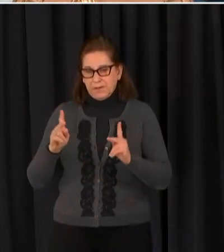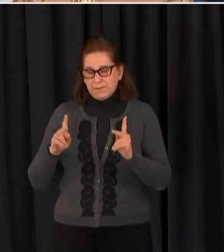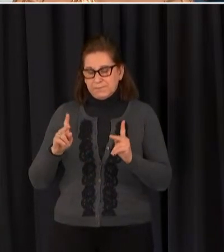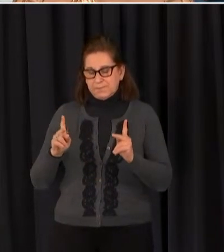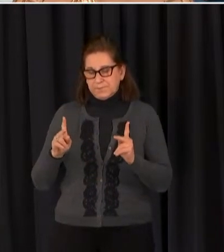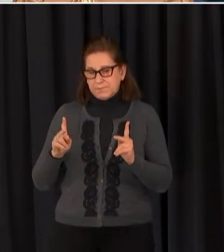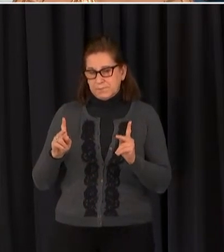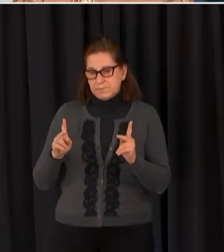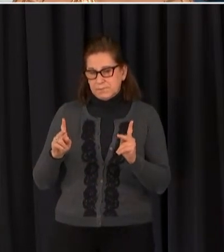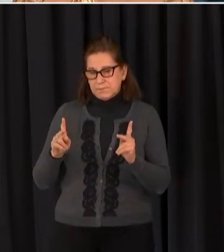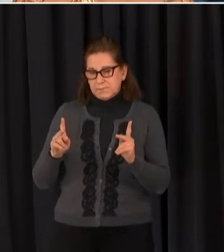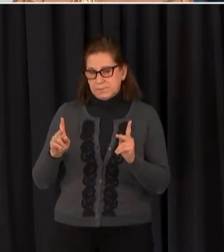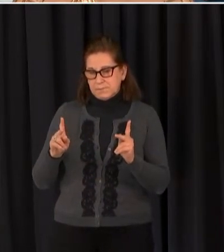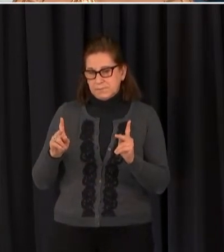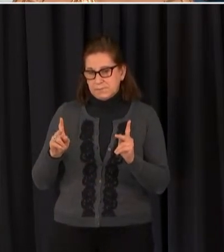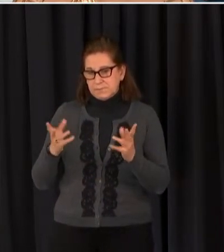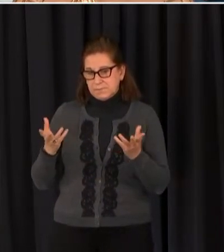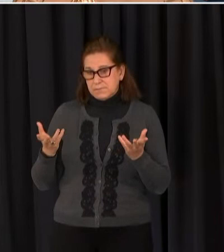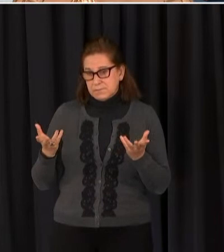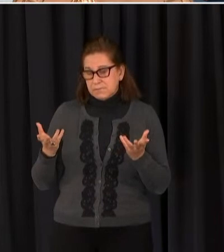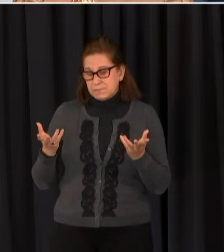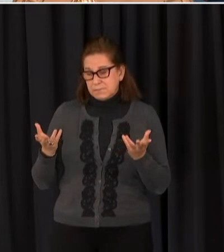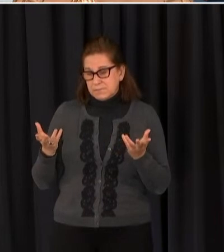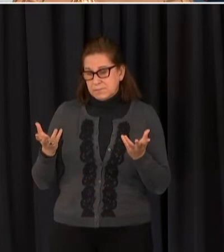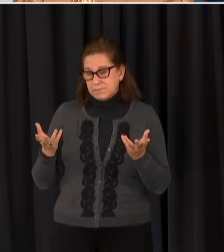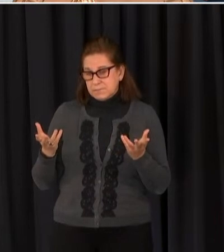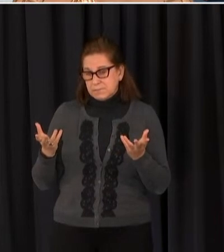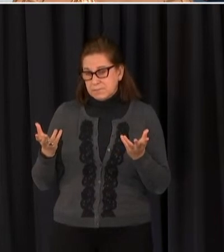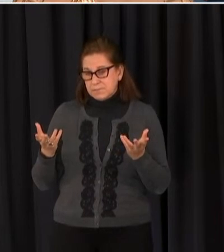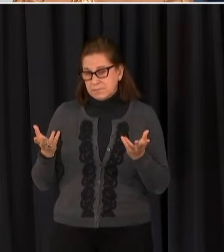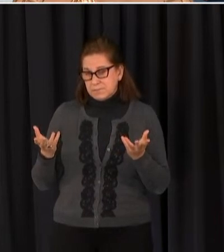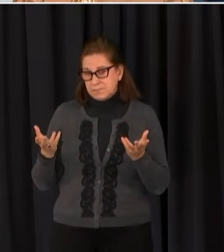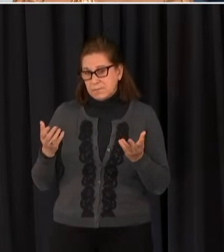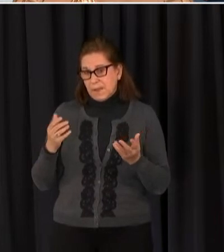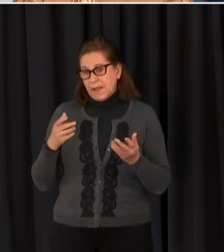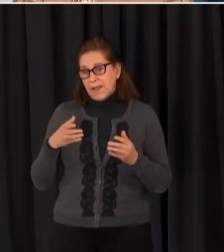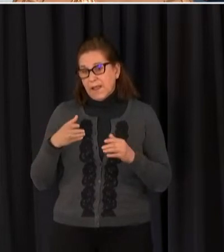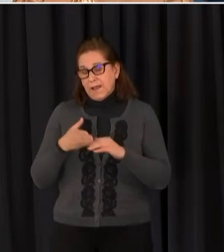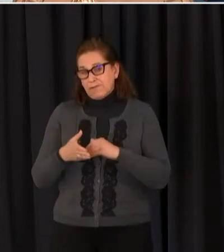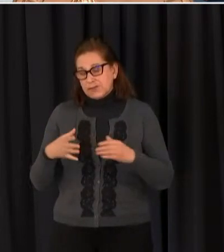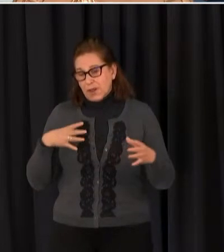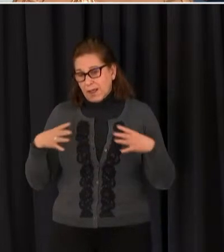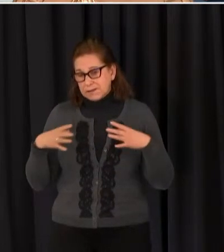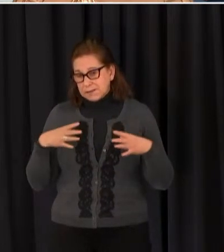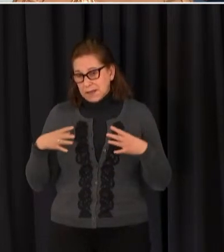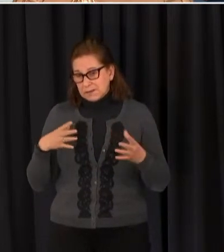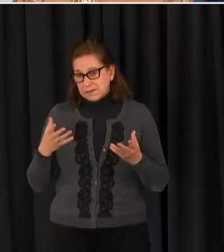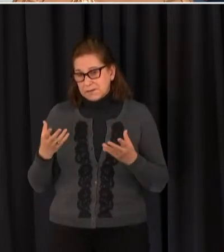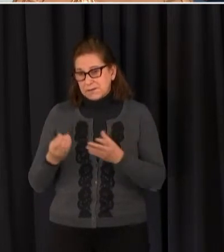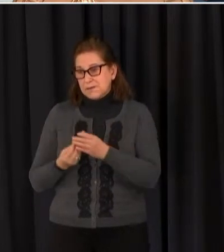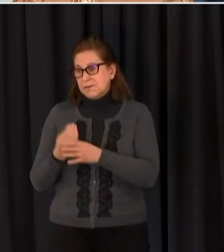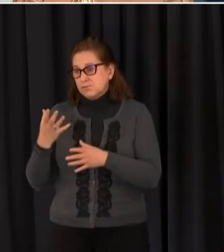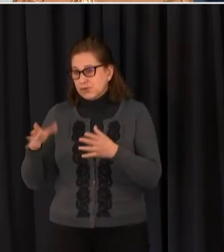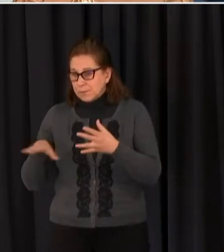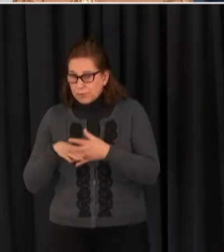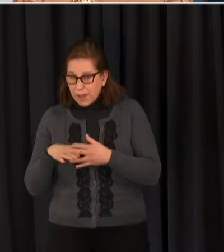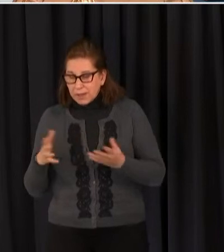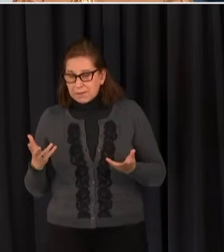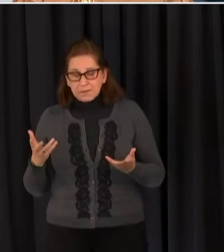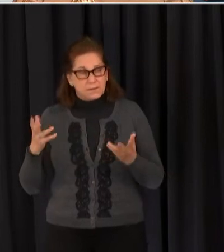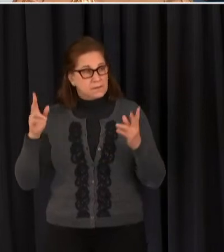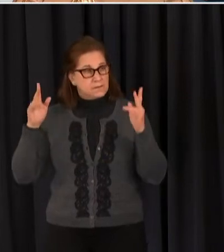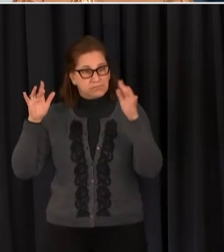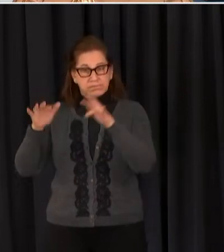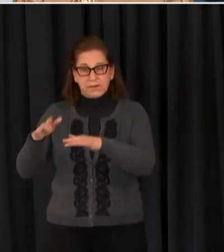we think we will be able to say more about after the holiday and spring break.